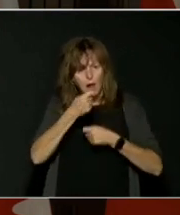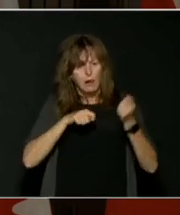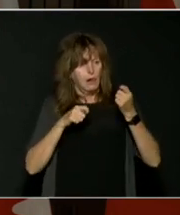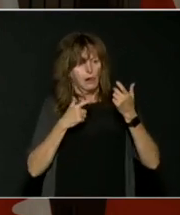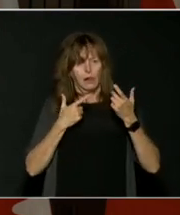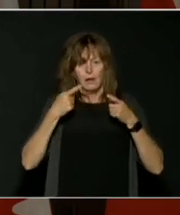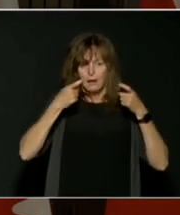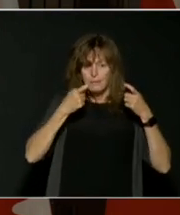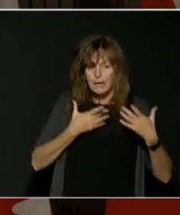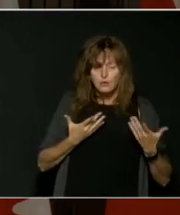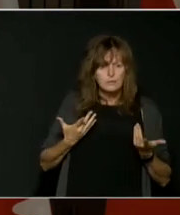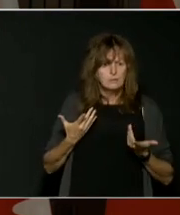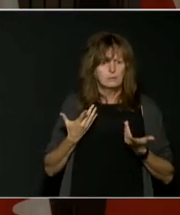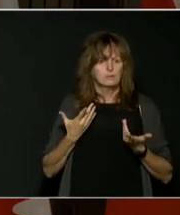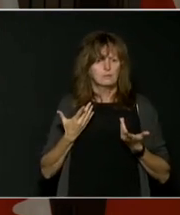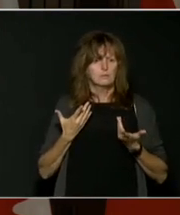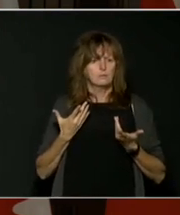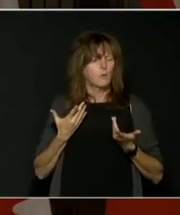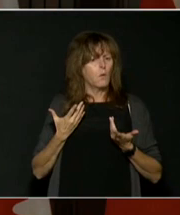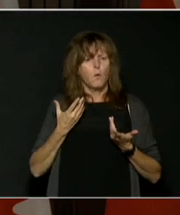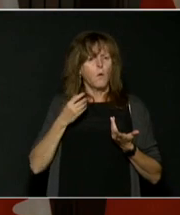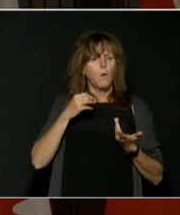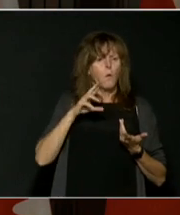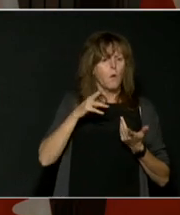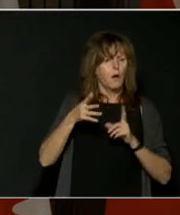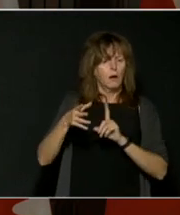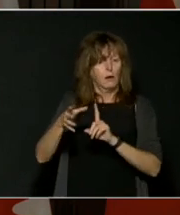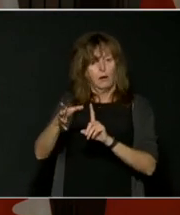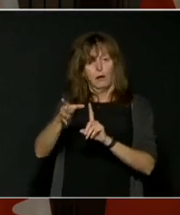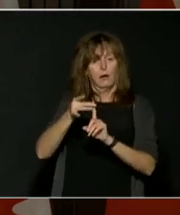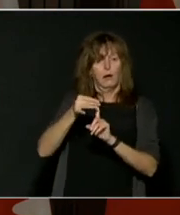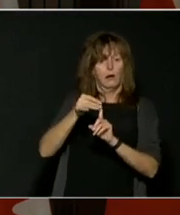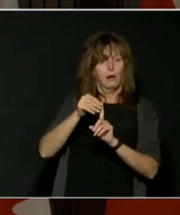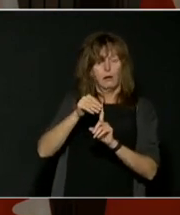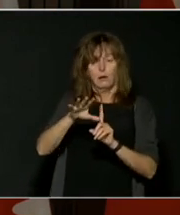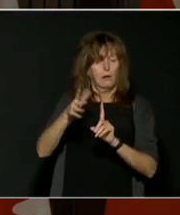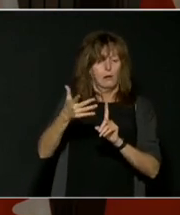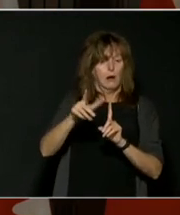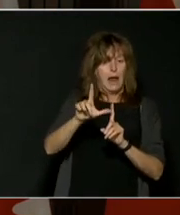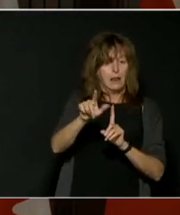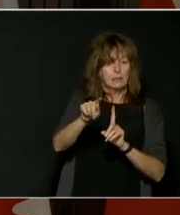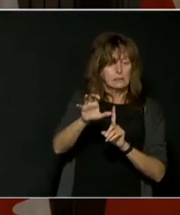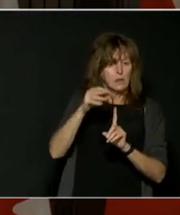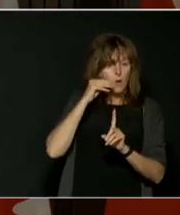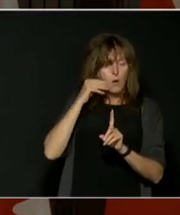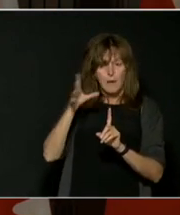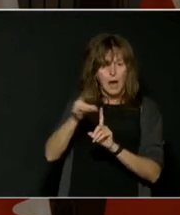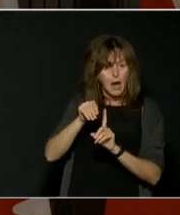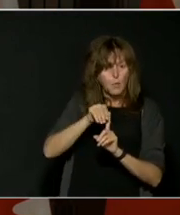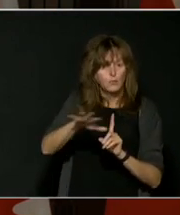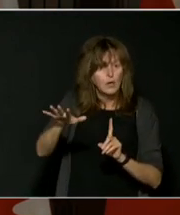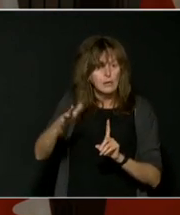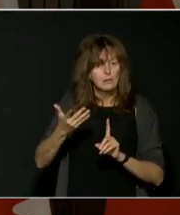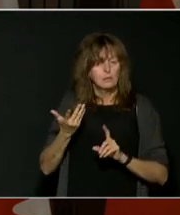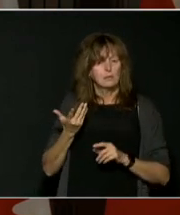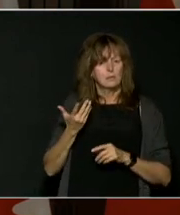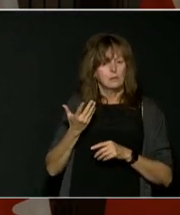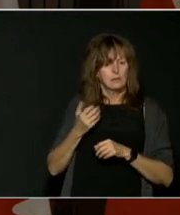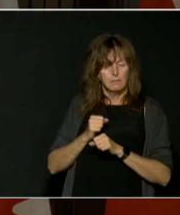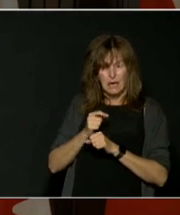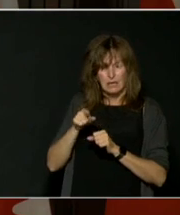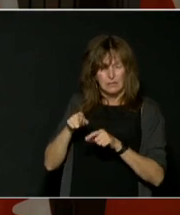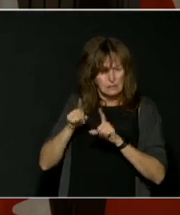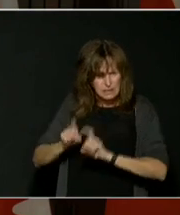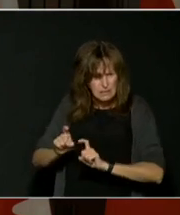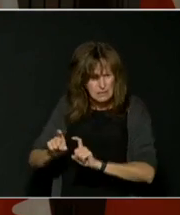as quickly as possible, and it's really using the tests where they're needed and with the turnaround time that is needed. And I think